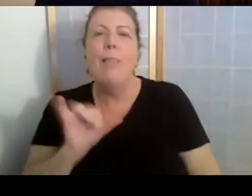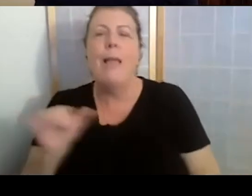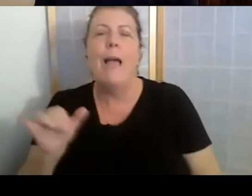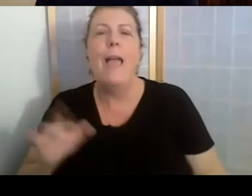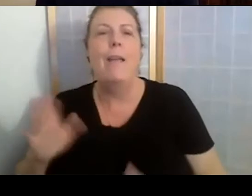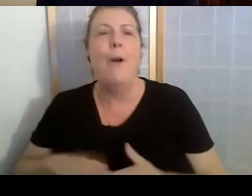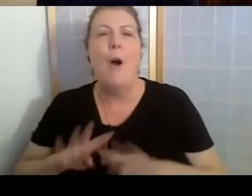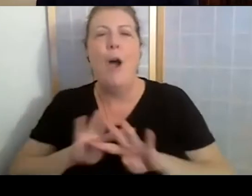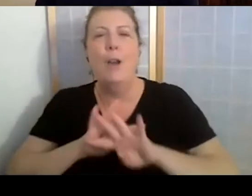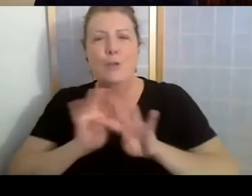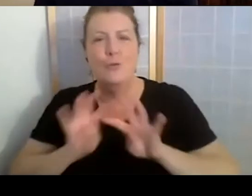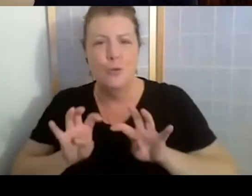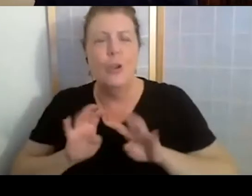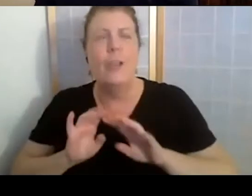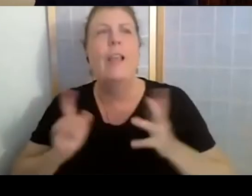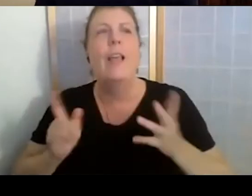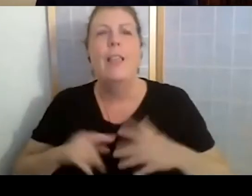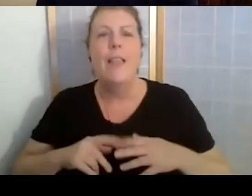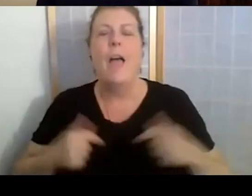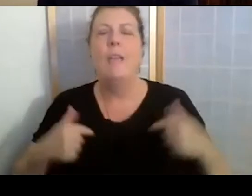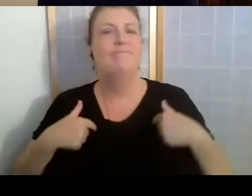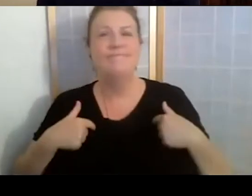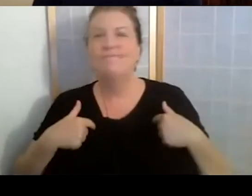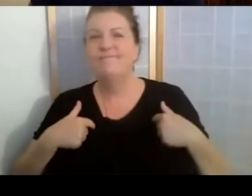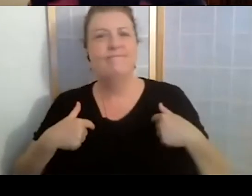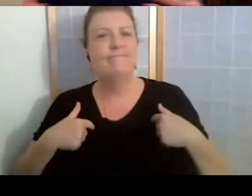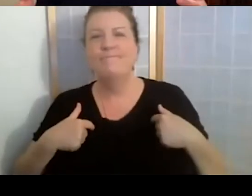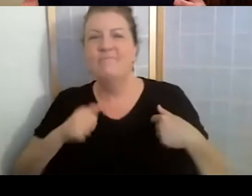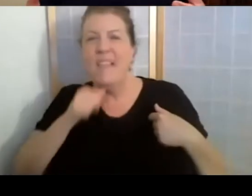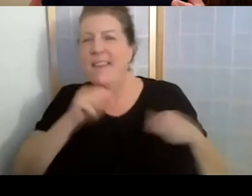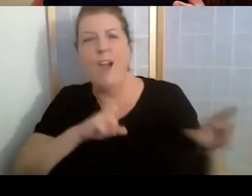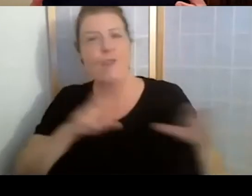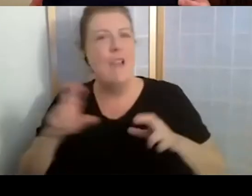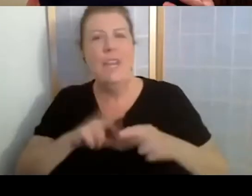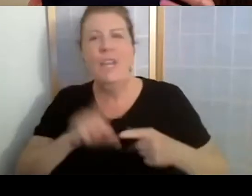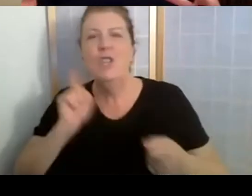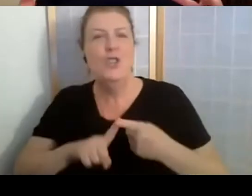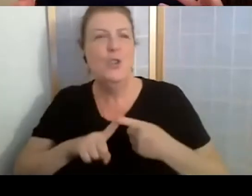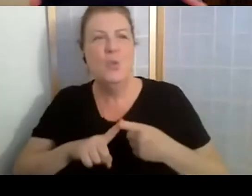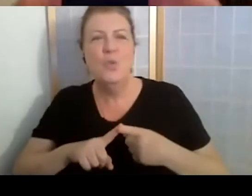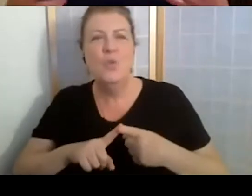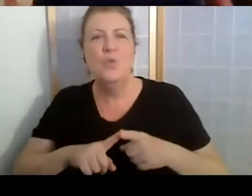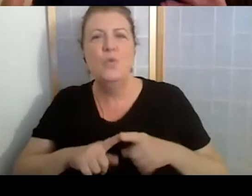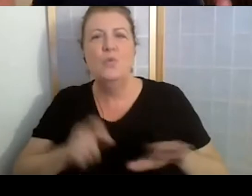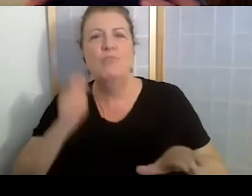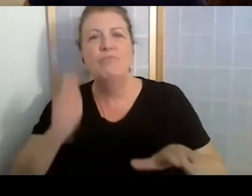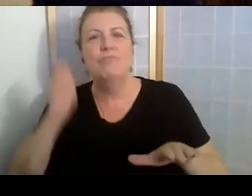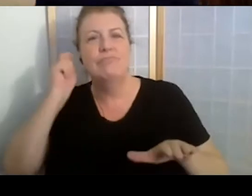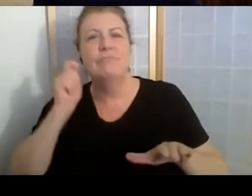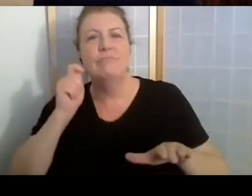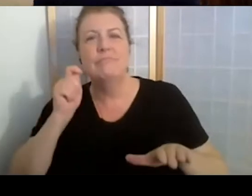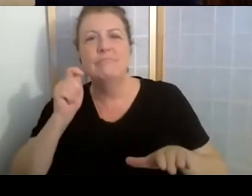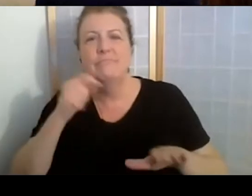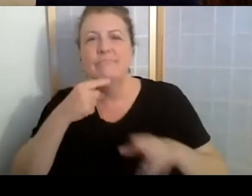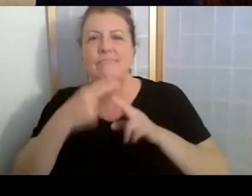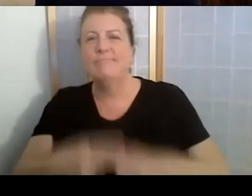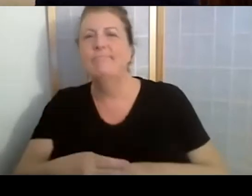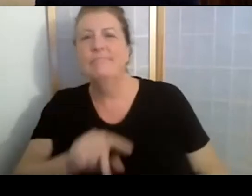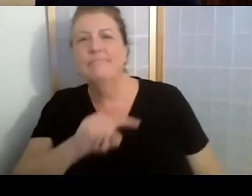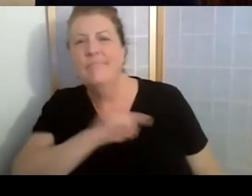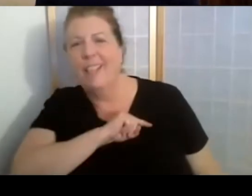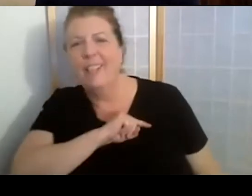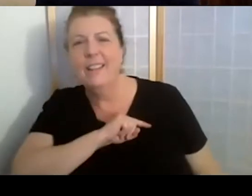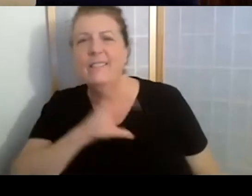given idea, that process was immensely uncomfortable. And I think that everybody wants to be in a safe space, right? In a